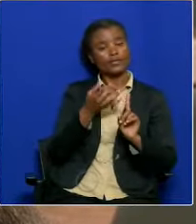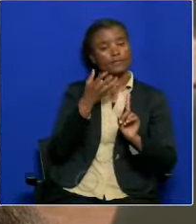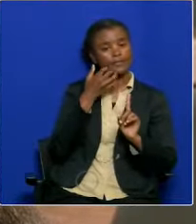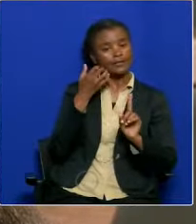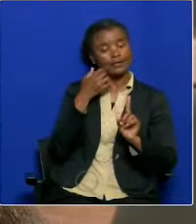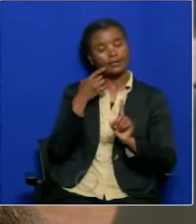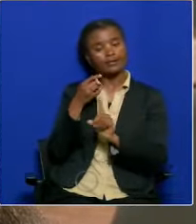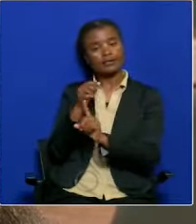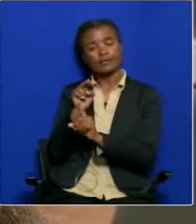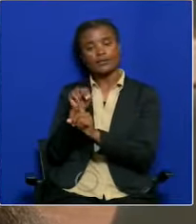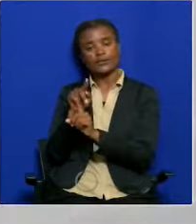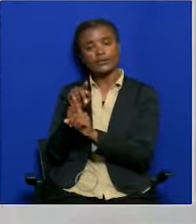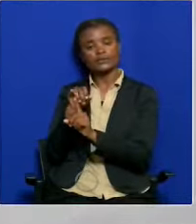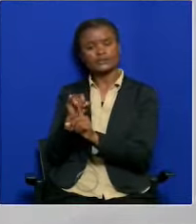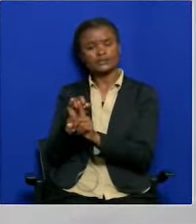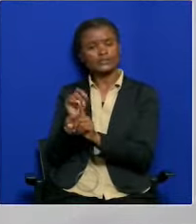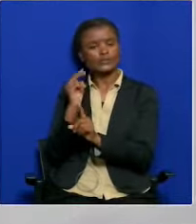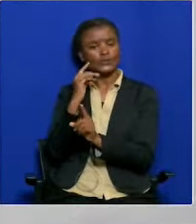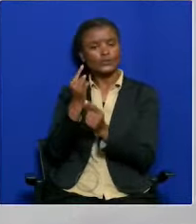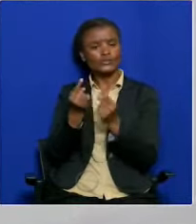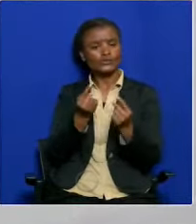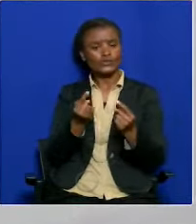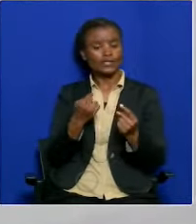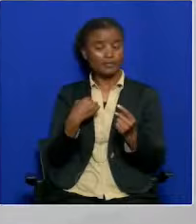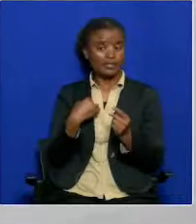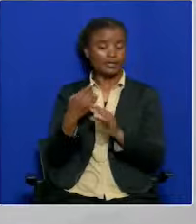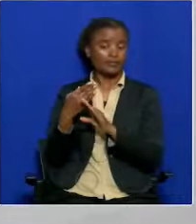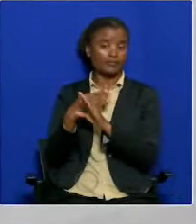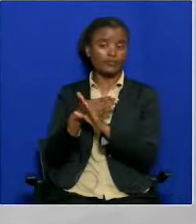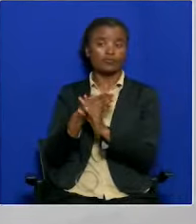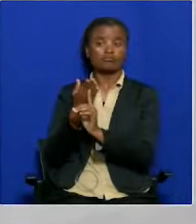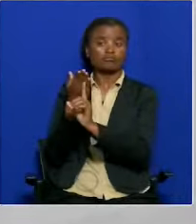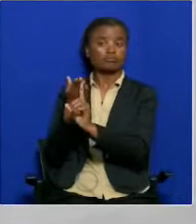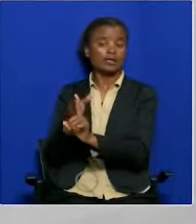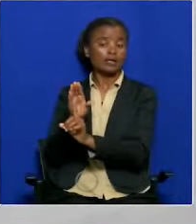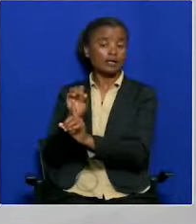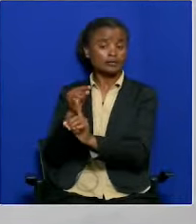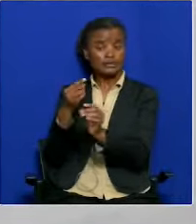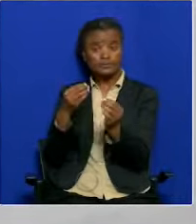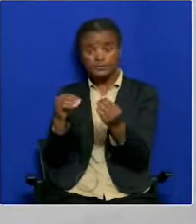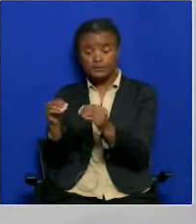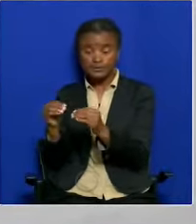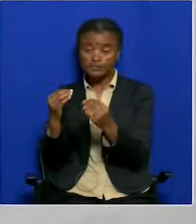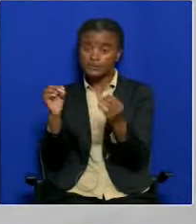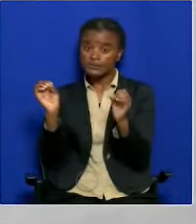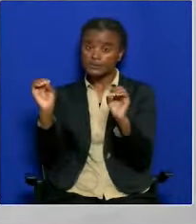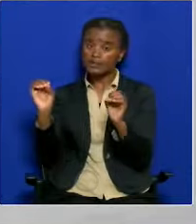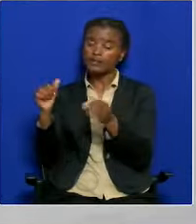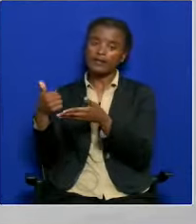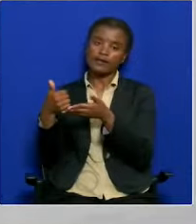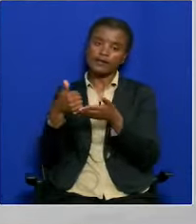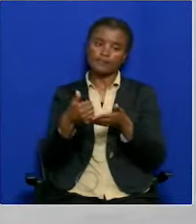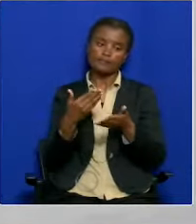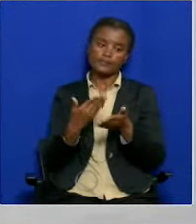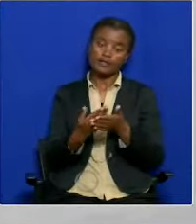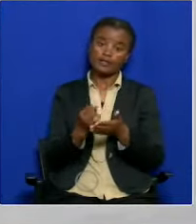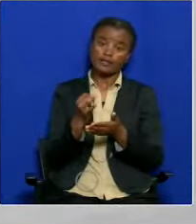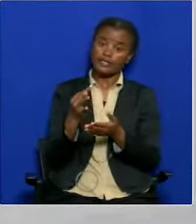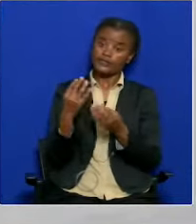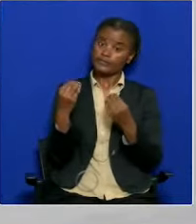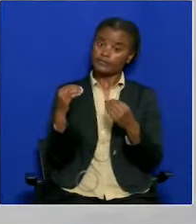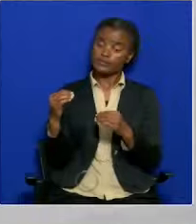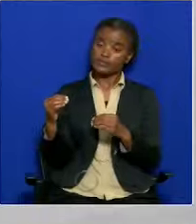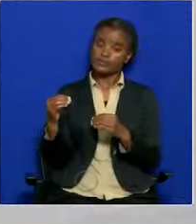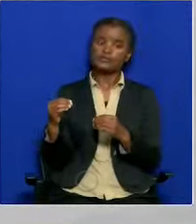asked Nkosi if he was busy or not busy. If he's not busy, he can assist. If he's busy, then he will go to the police